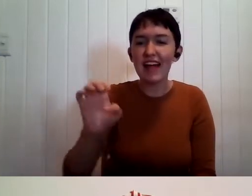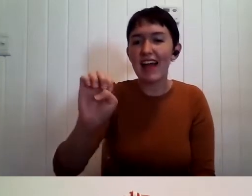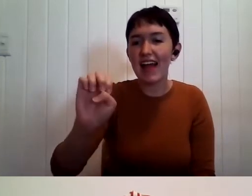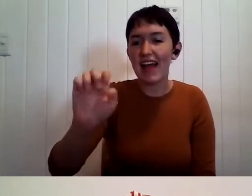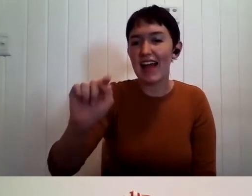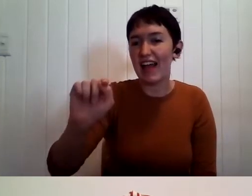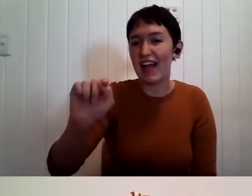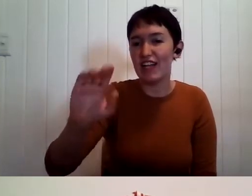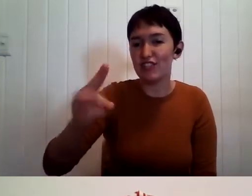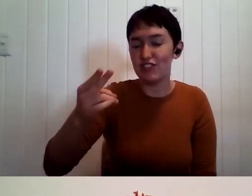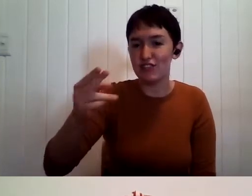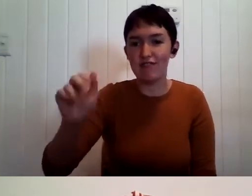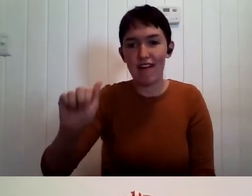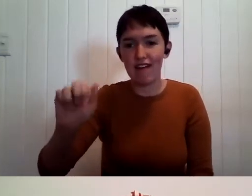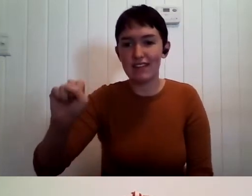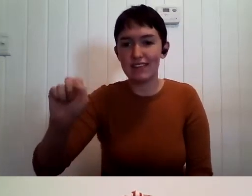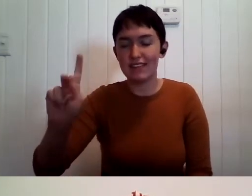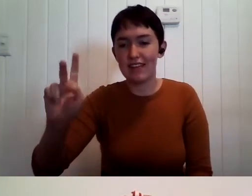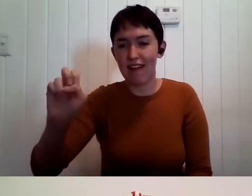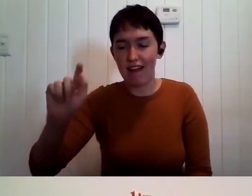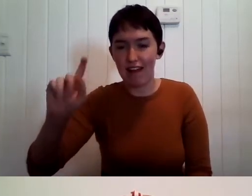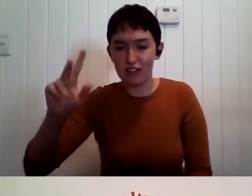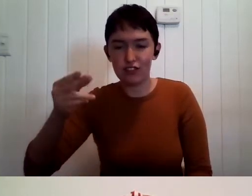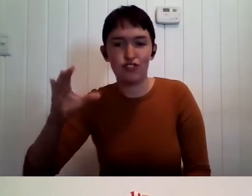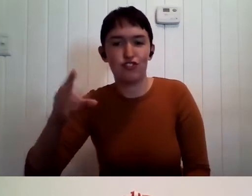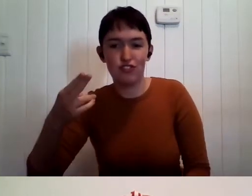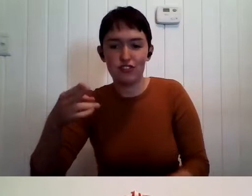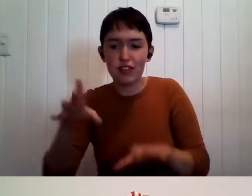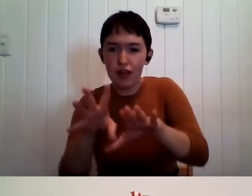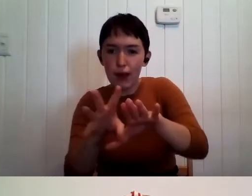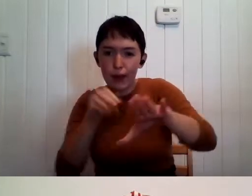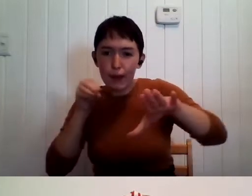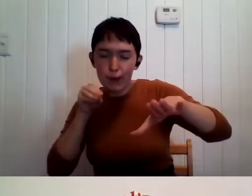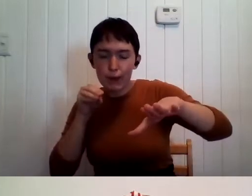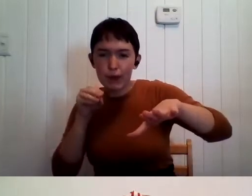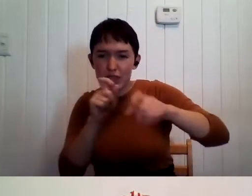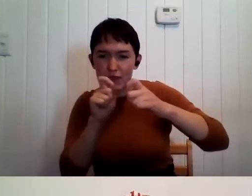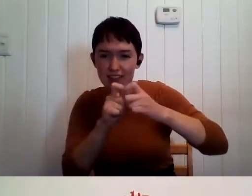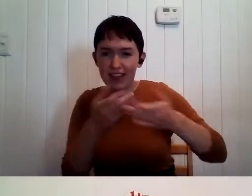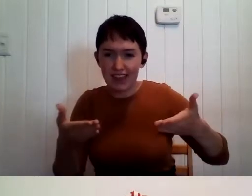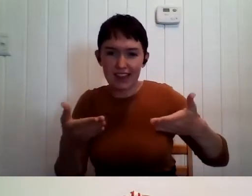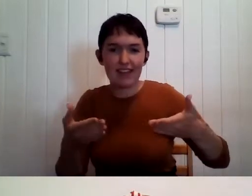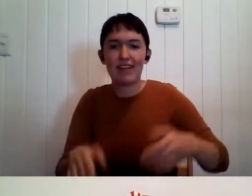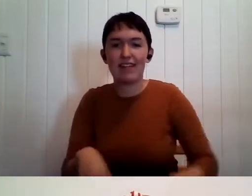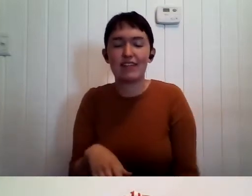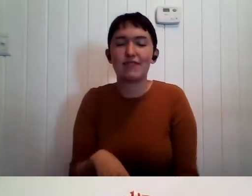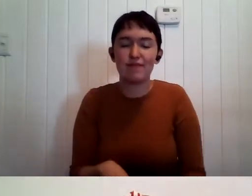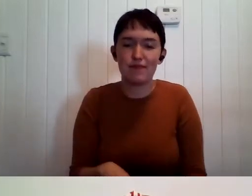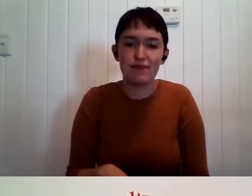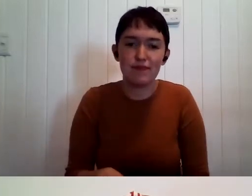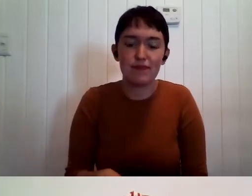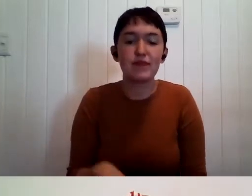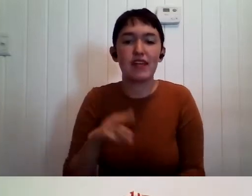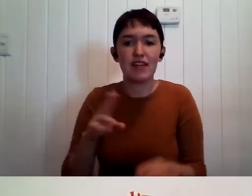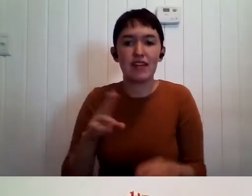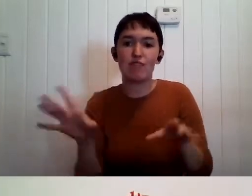it's sort of a similar thing. So you'll have a bead and then a thing stuck to a bead that pulls out the thing that you care about. And then sometimes